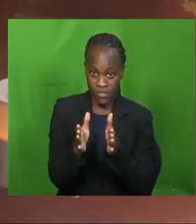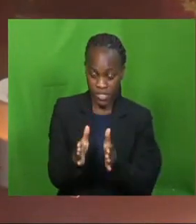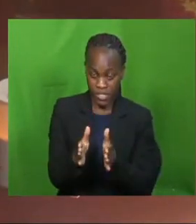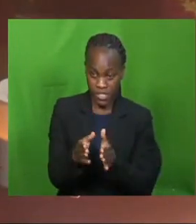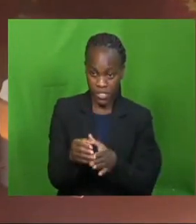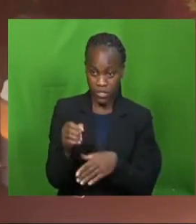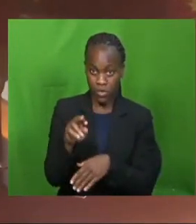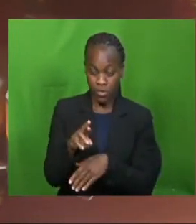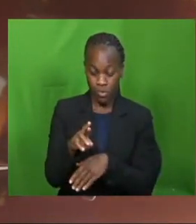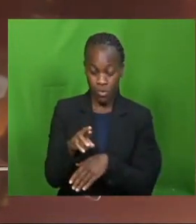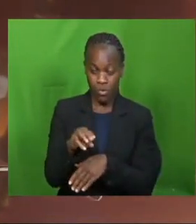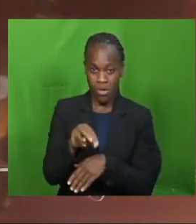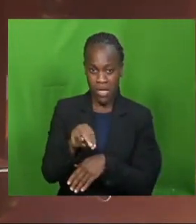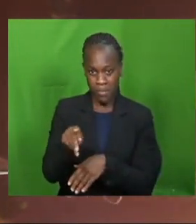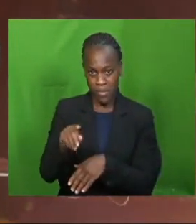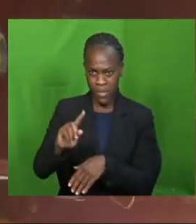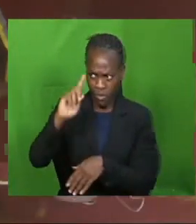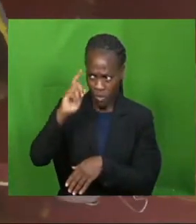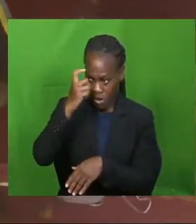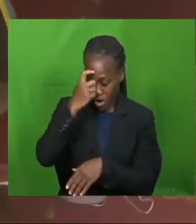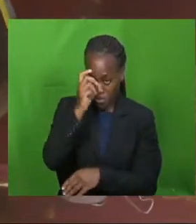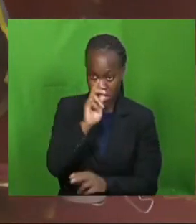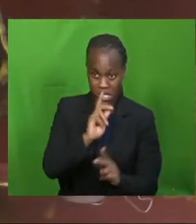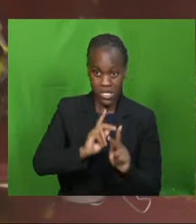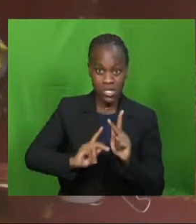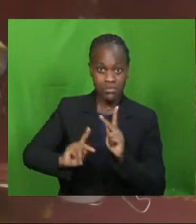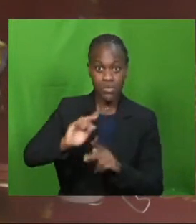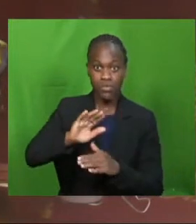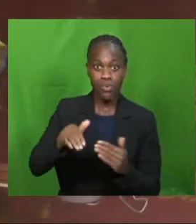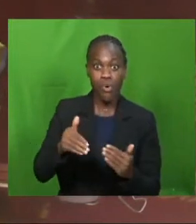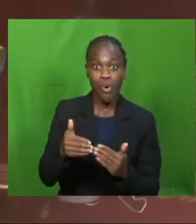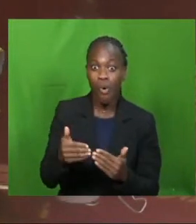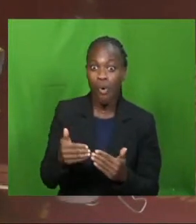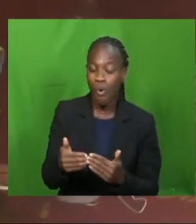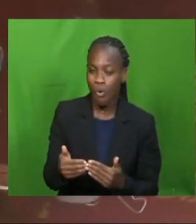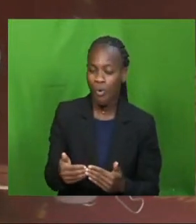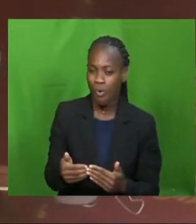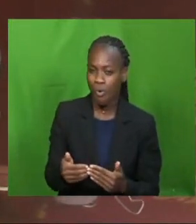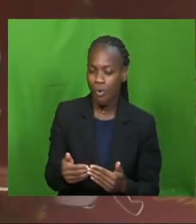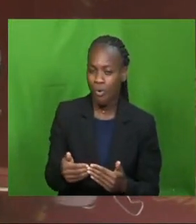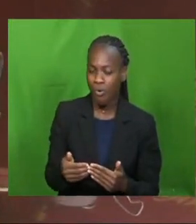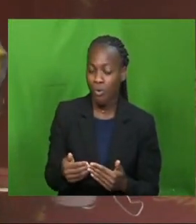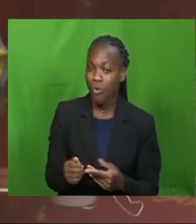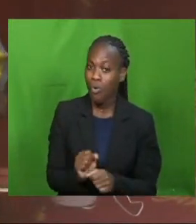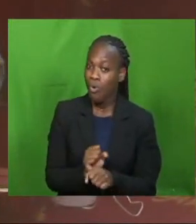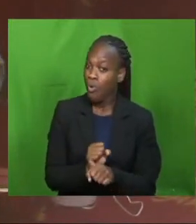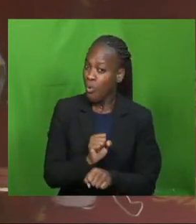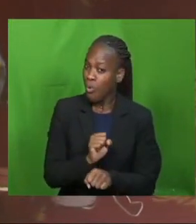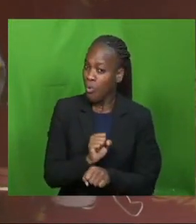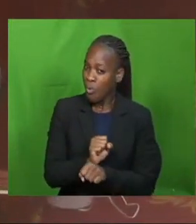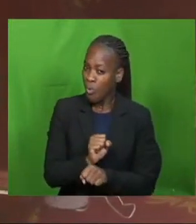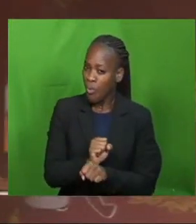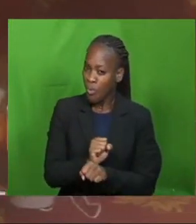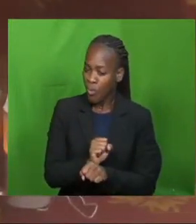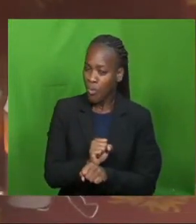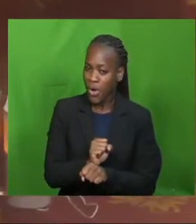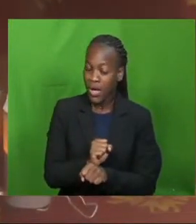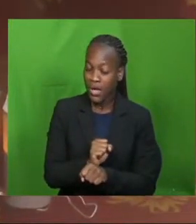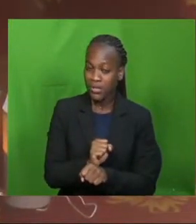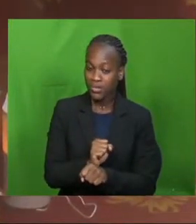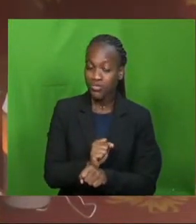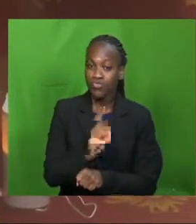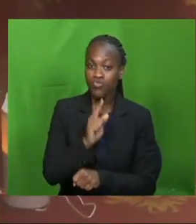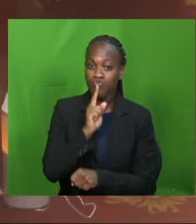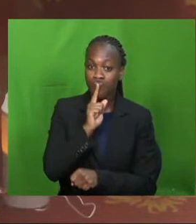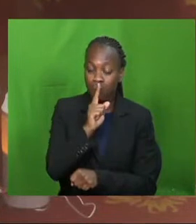members of government, including members of parliament, are operating with verified social media